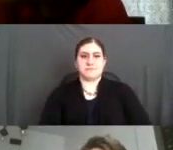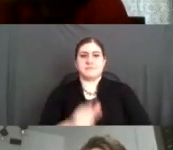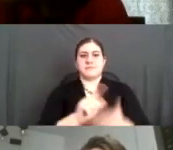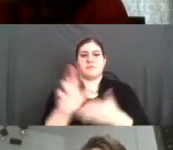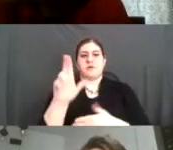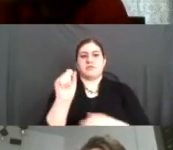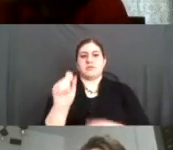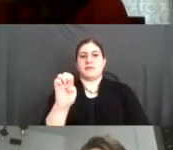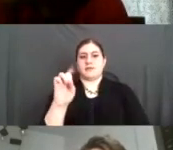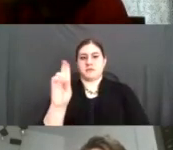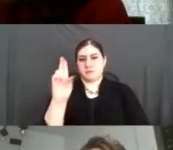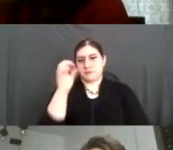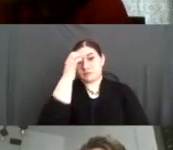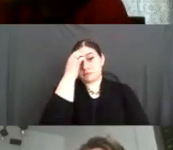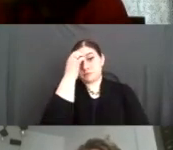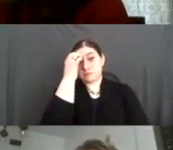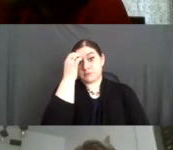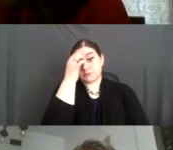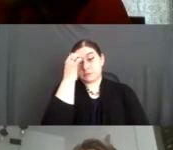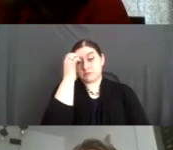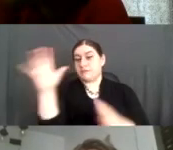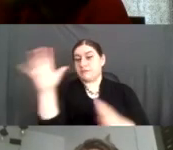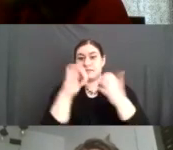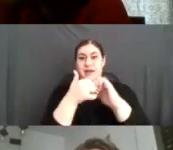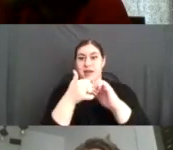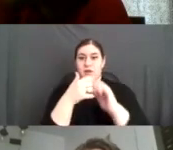lamar.edu. And the quickest way to find us,